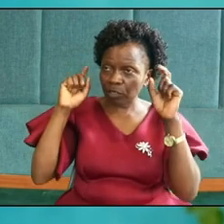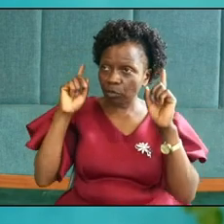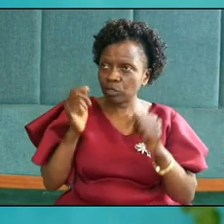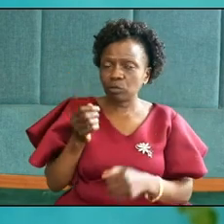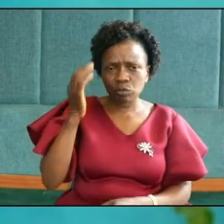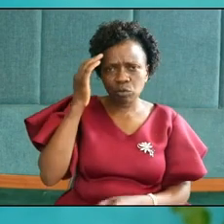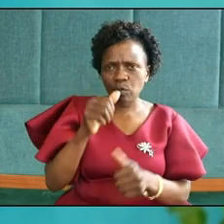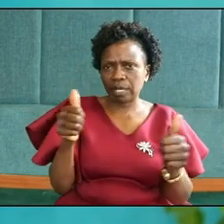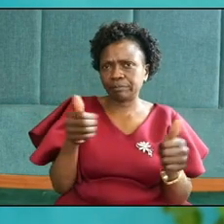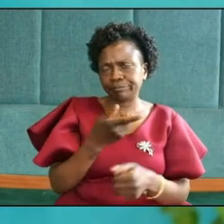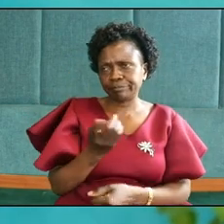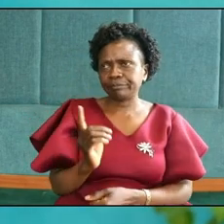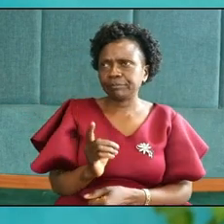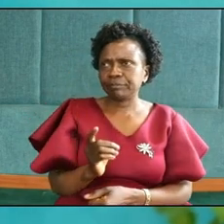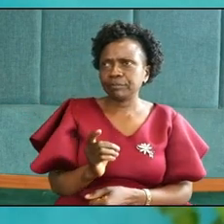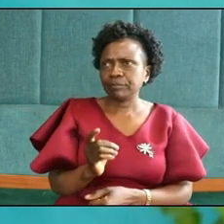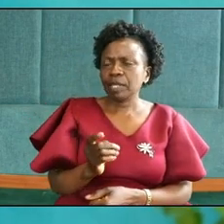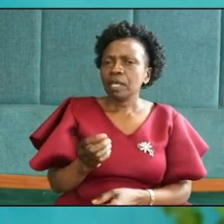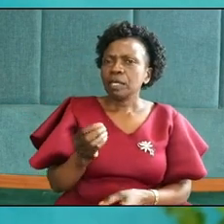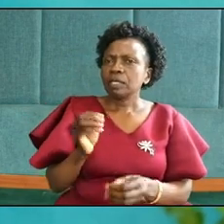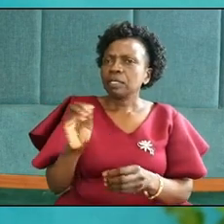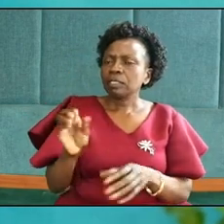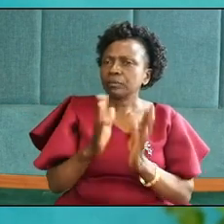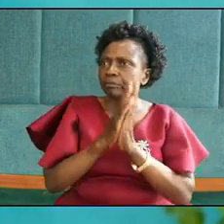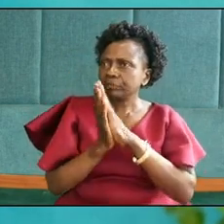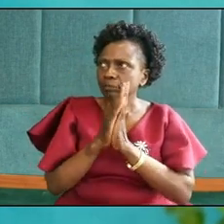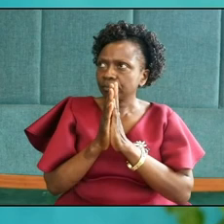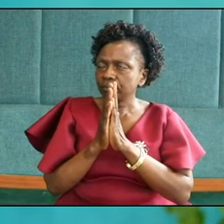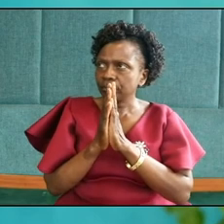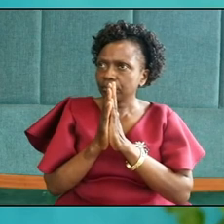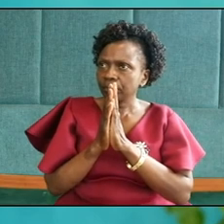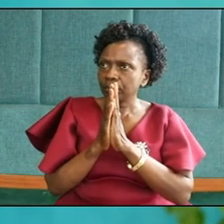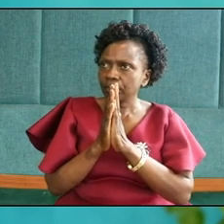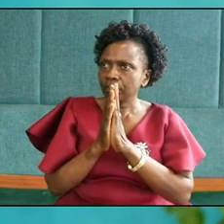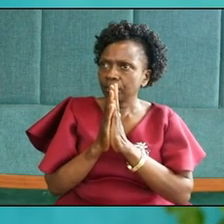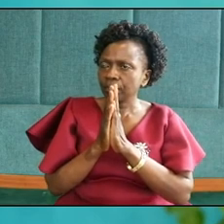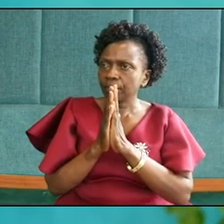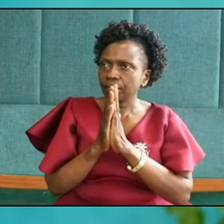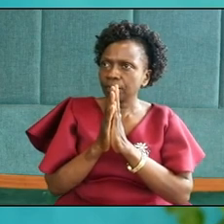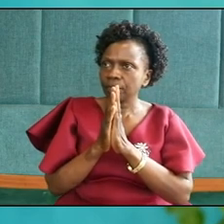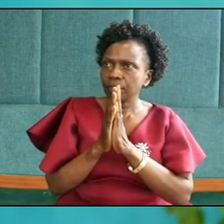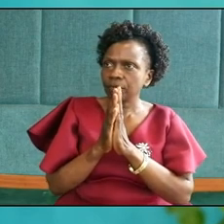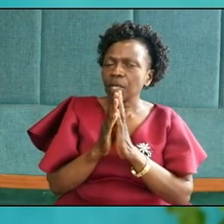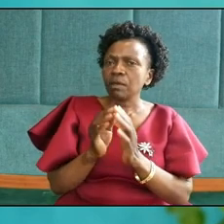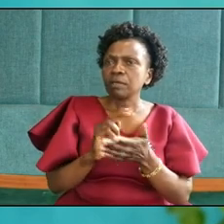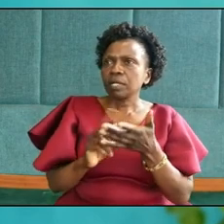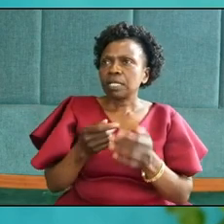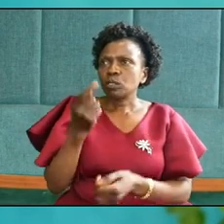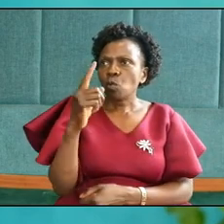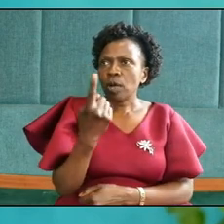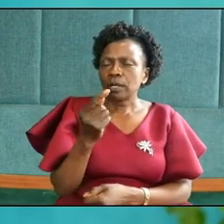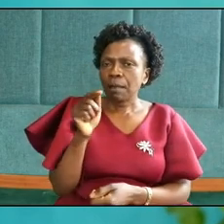already know it. In the story, in the parable of the sheep and the goats, my dear friends, with only 16 verses, there is